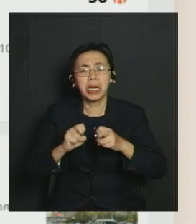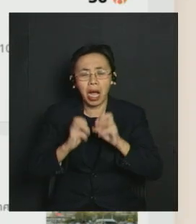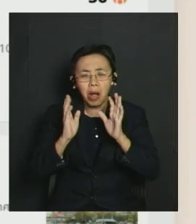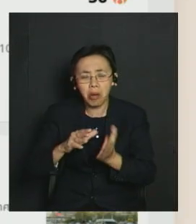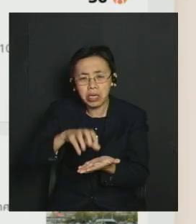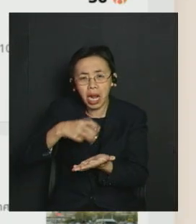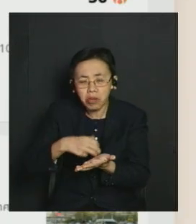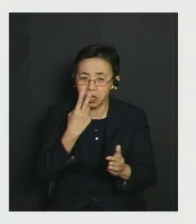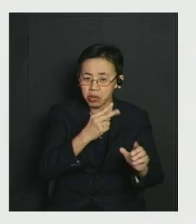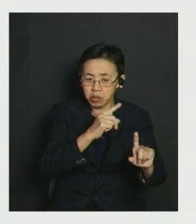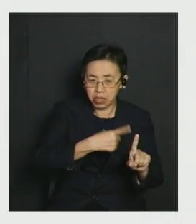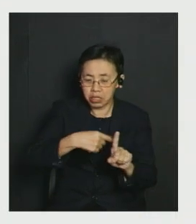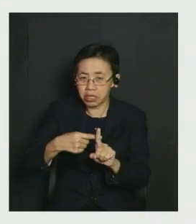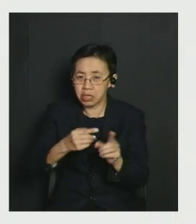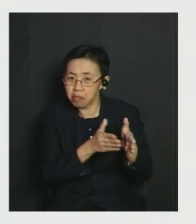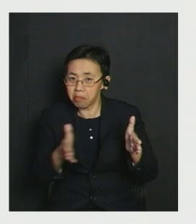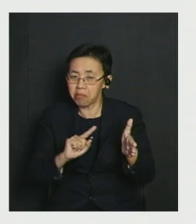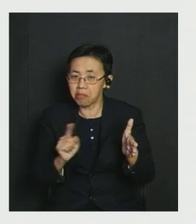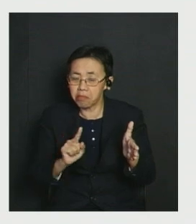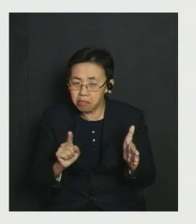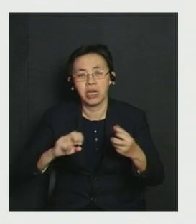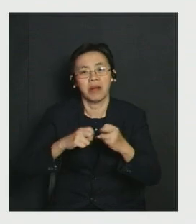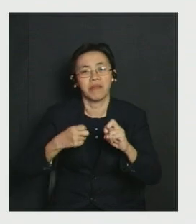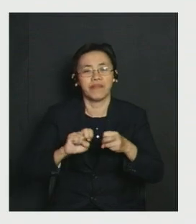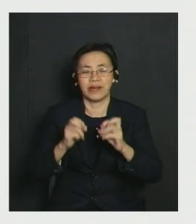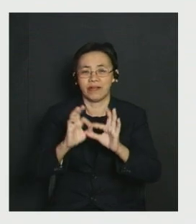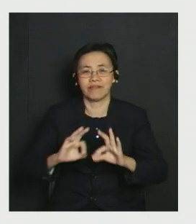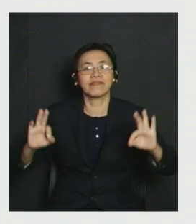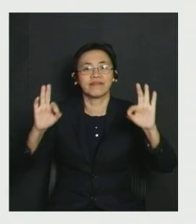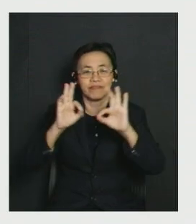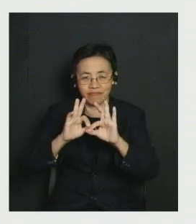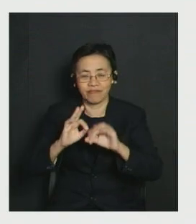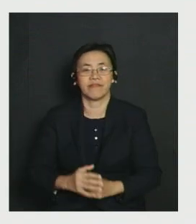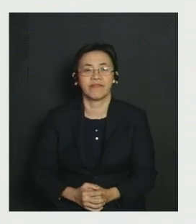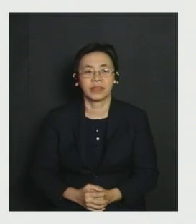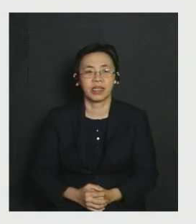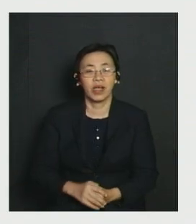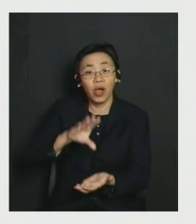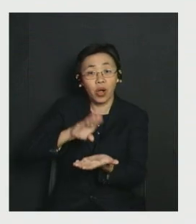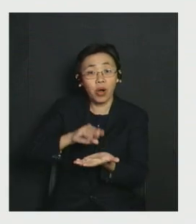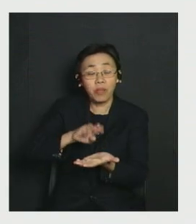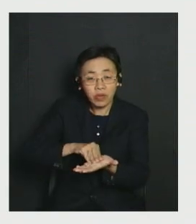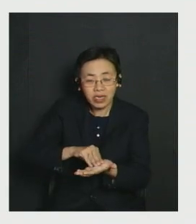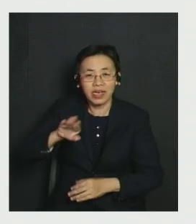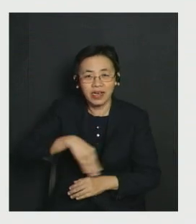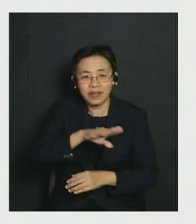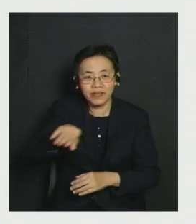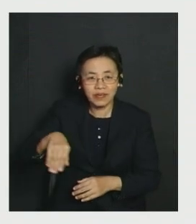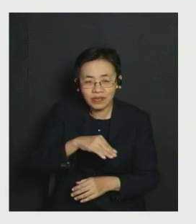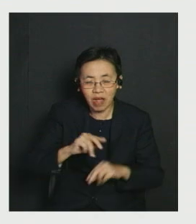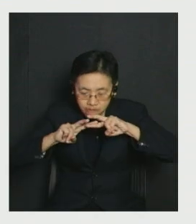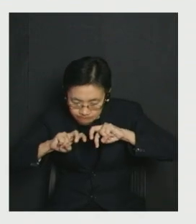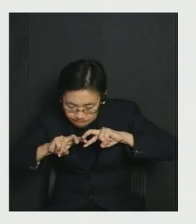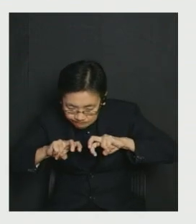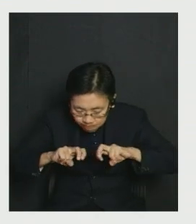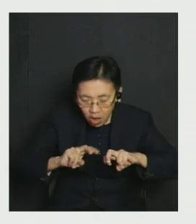important topic, you know, everything. And when you have database, you can analyze everything. Yeah. It is about to analyze the